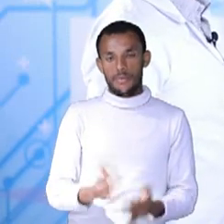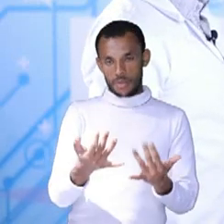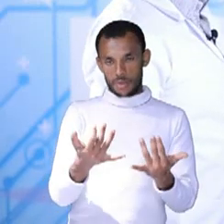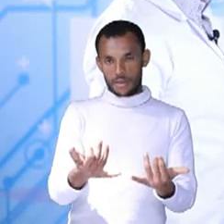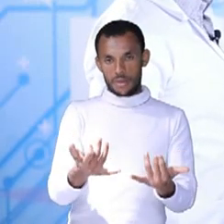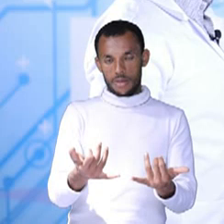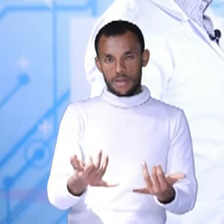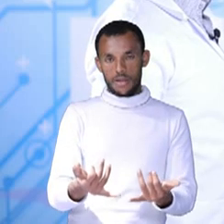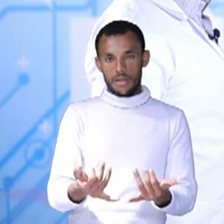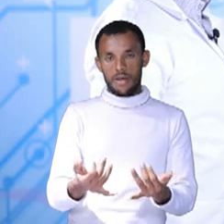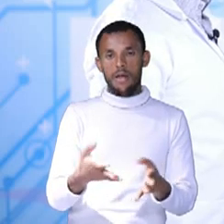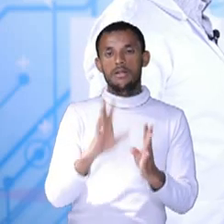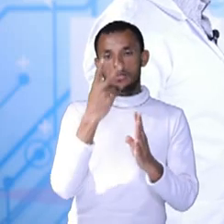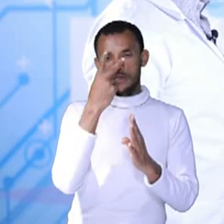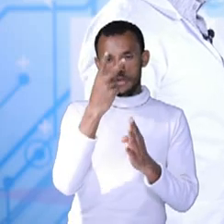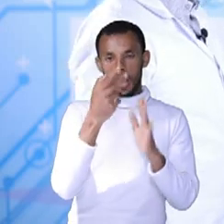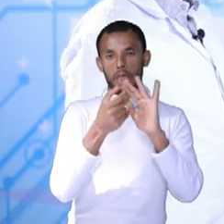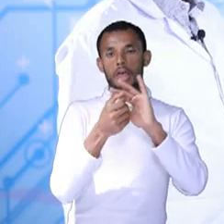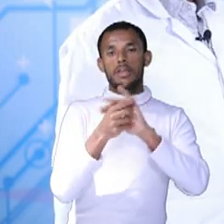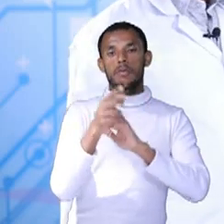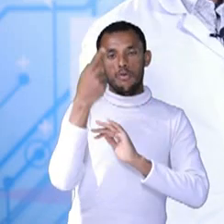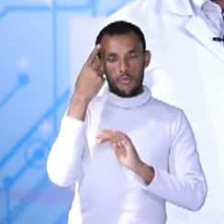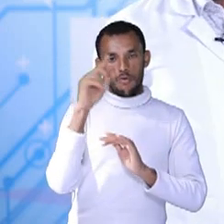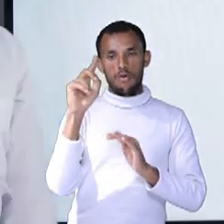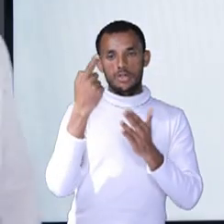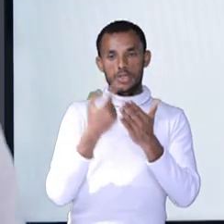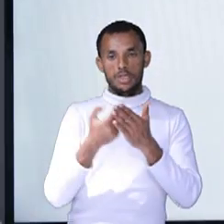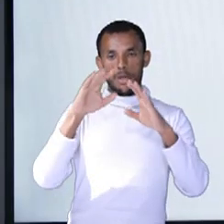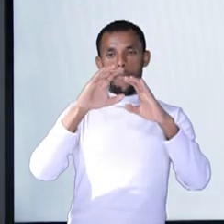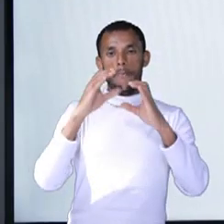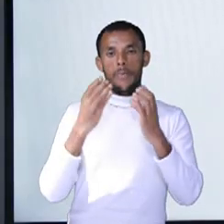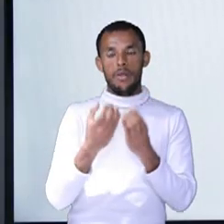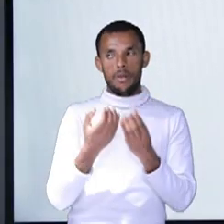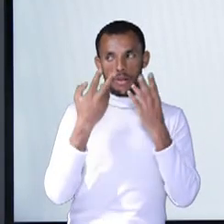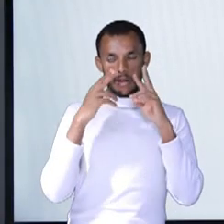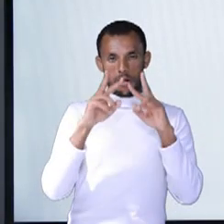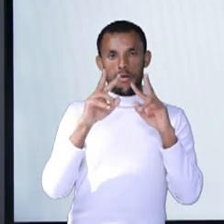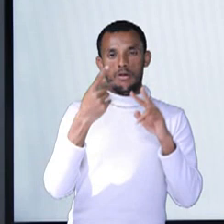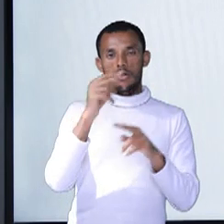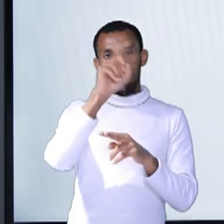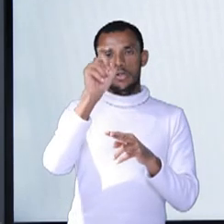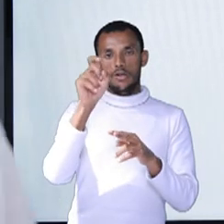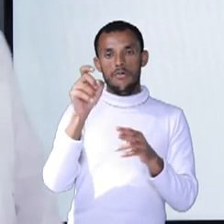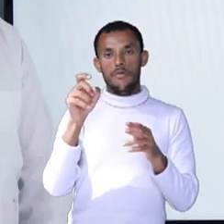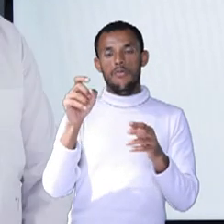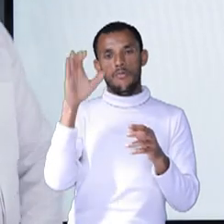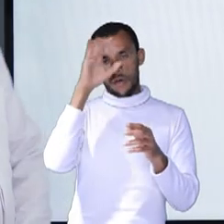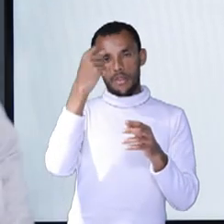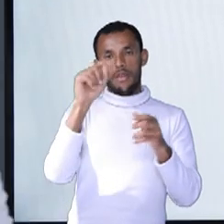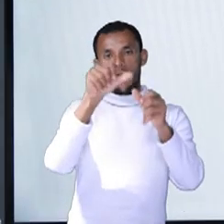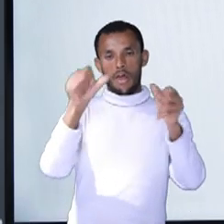now let's see examples for this part. Look the question, find the area of the